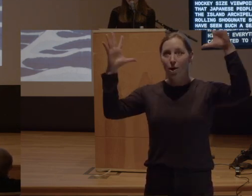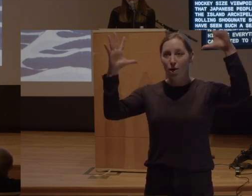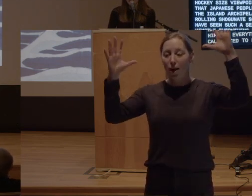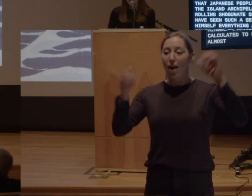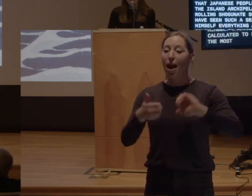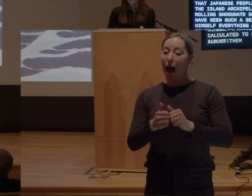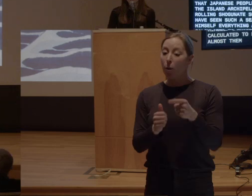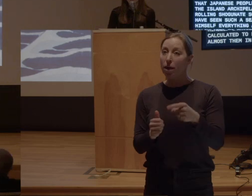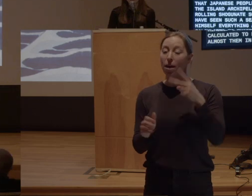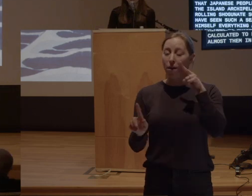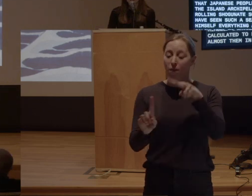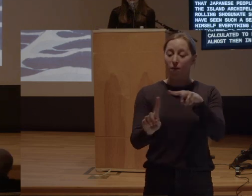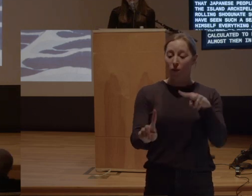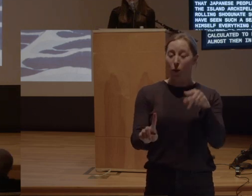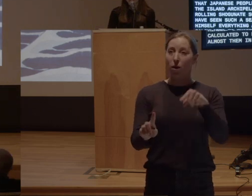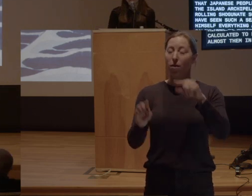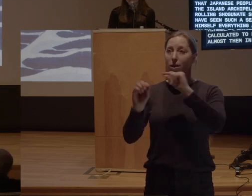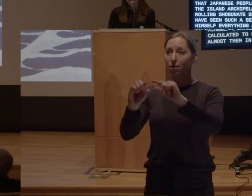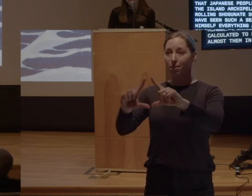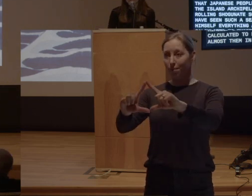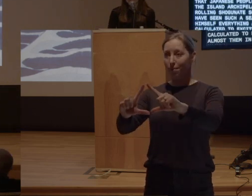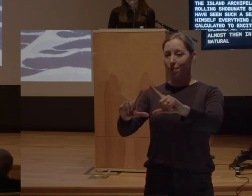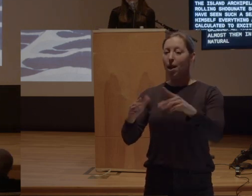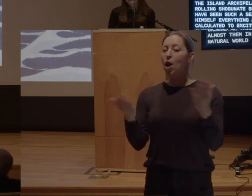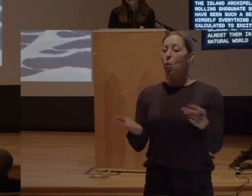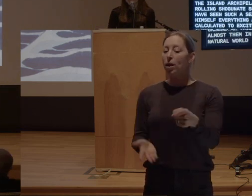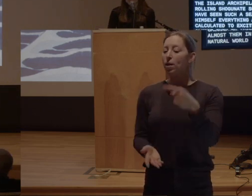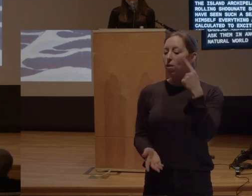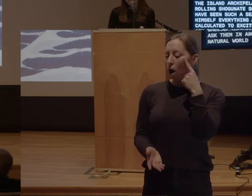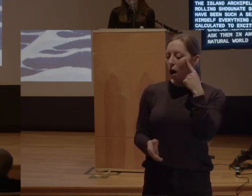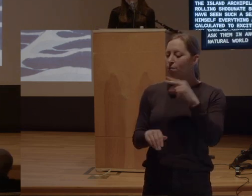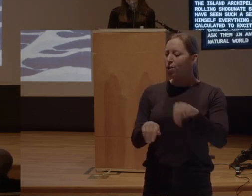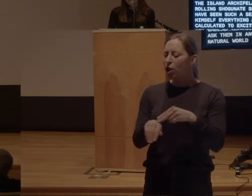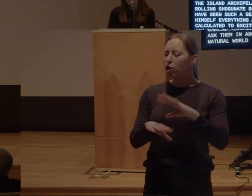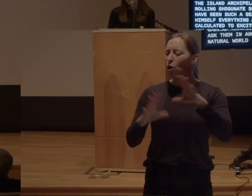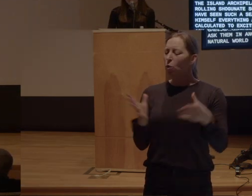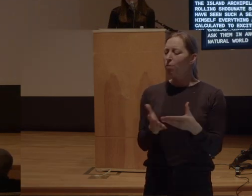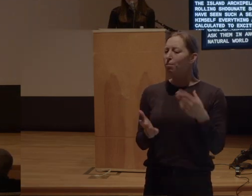in a never-before-seen view of the natural world.